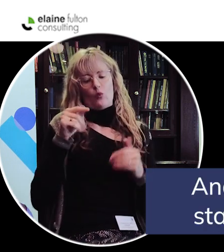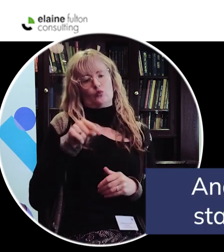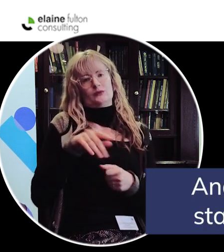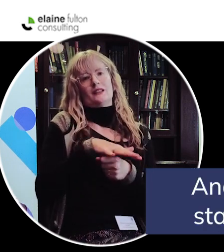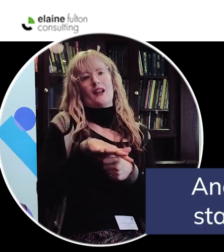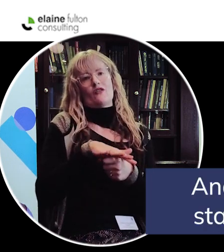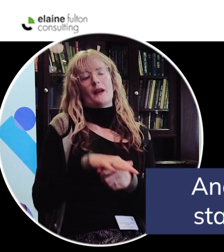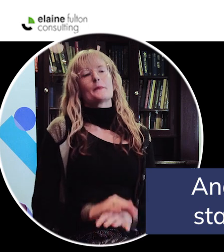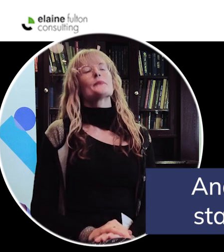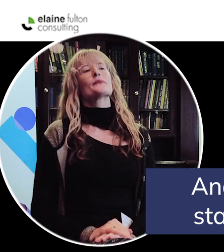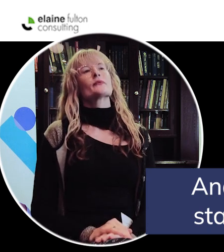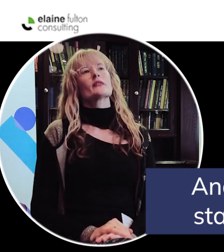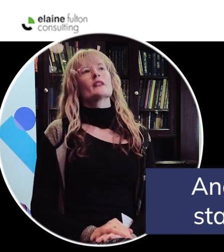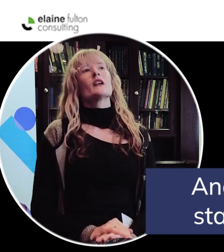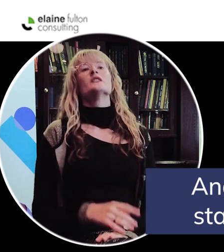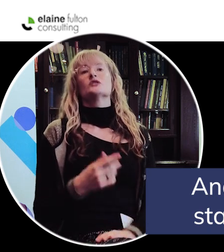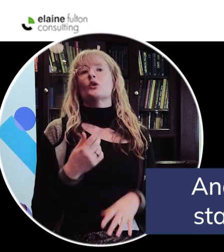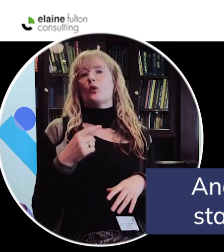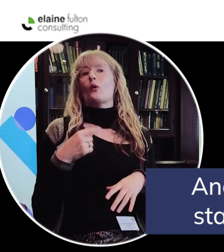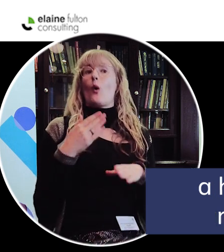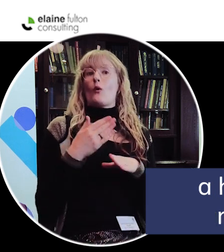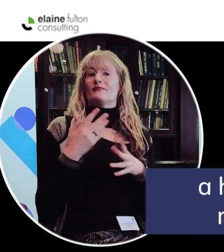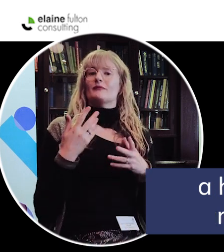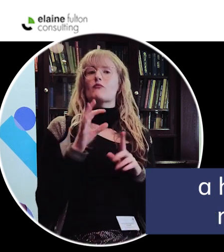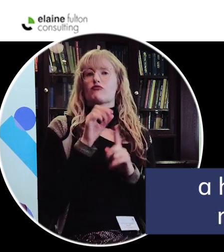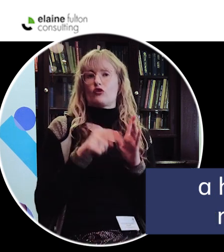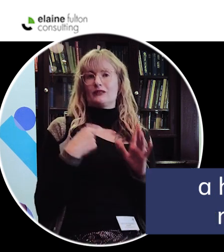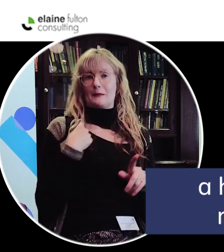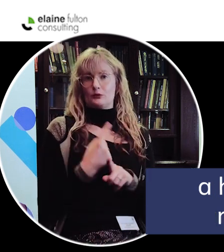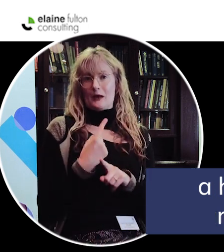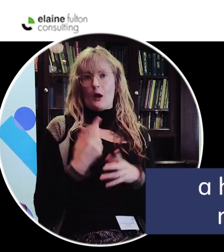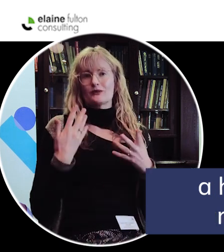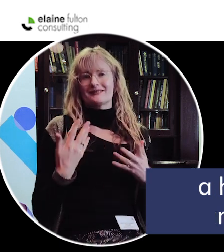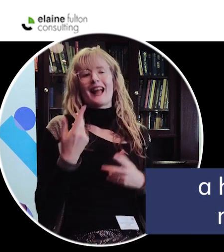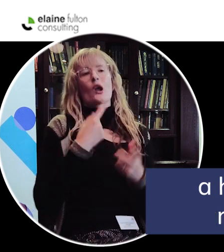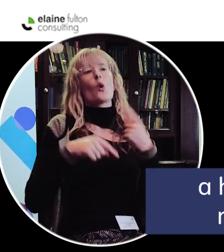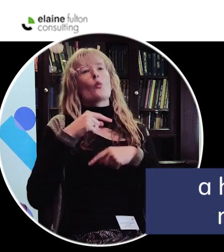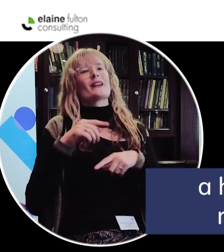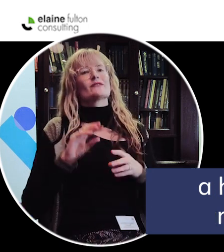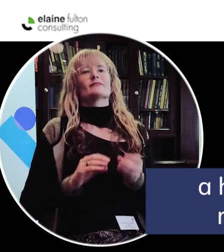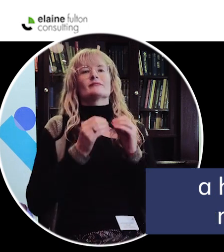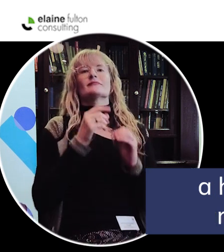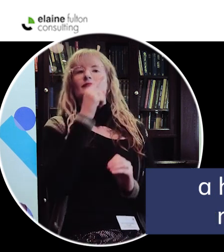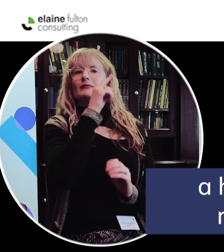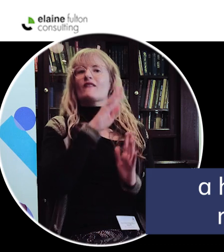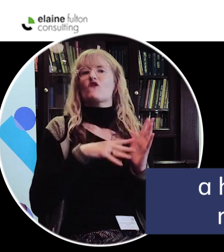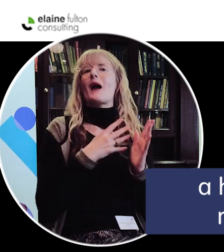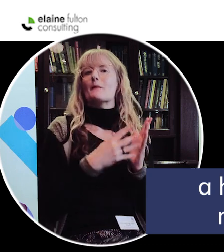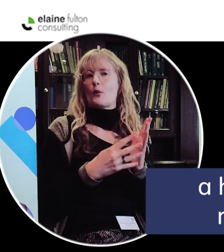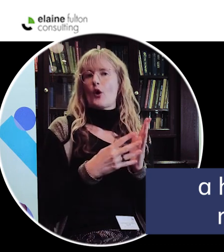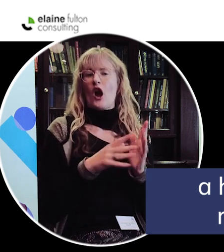this is our starting point for this work I'm talking about today, a high-level framework, which is not meant to be a rigid